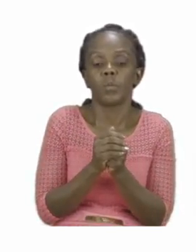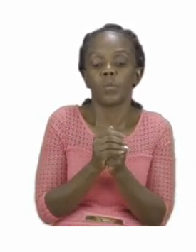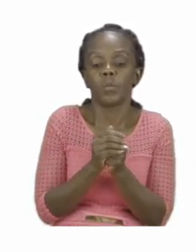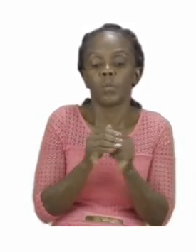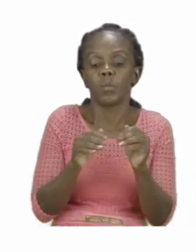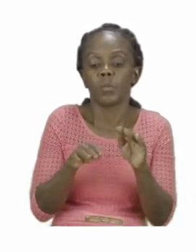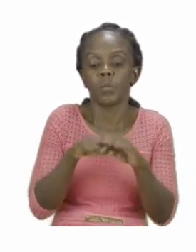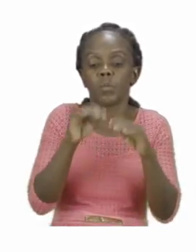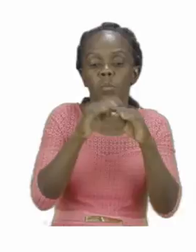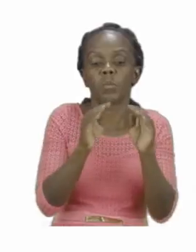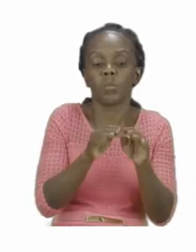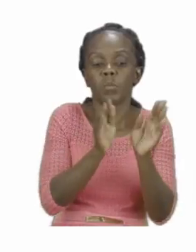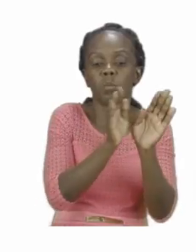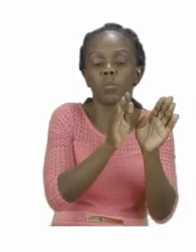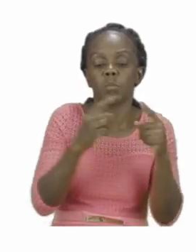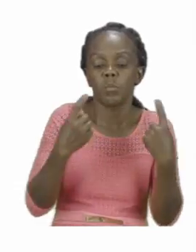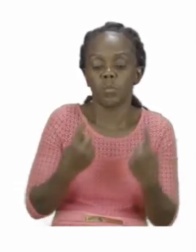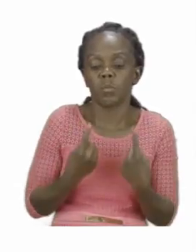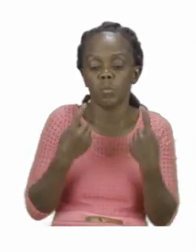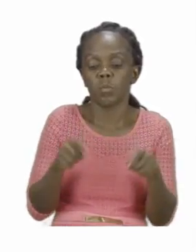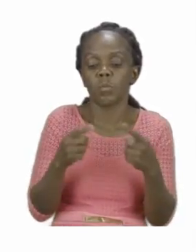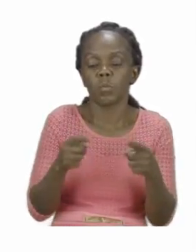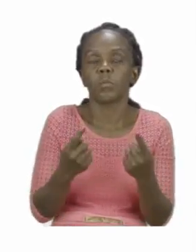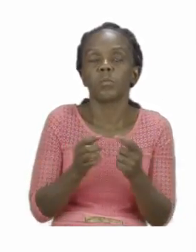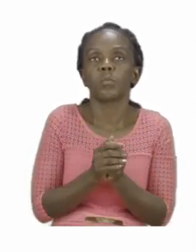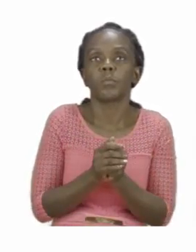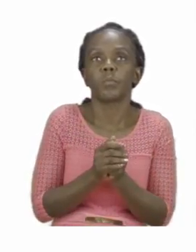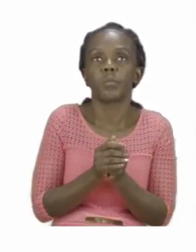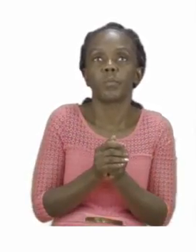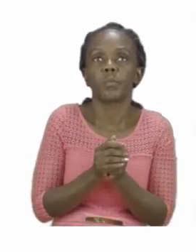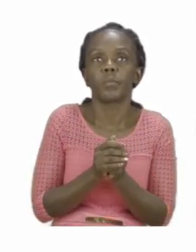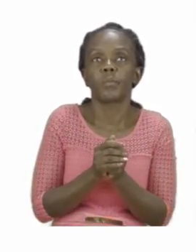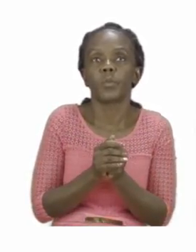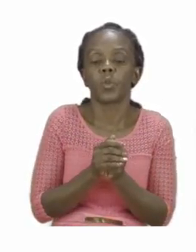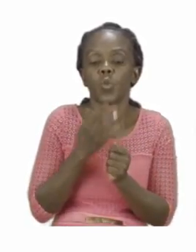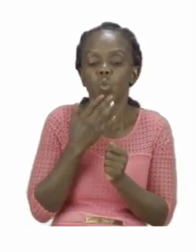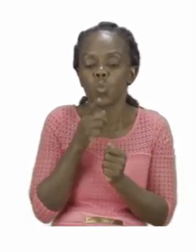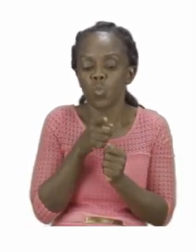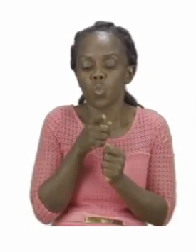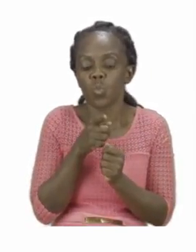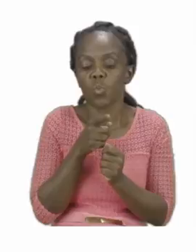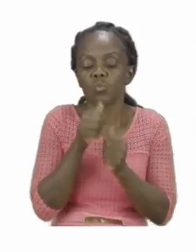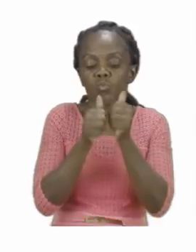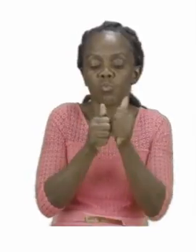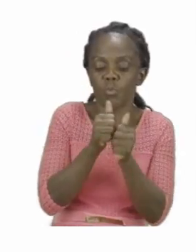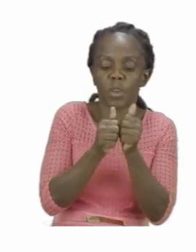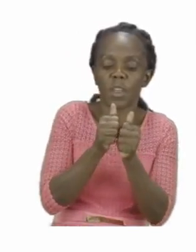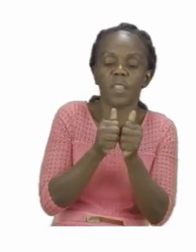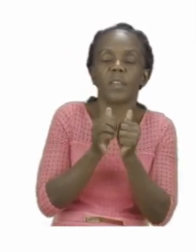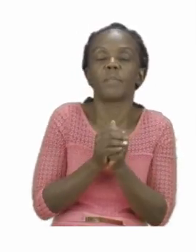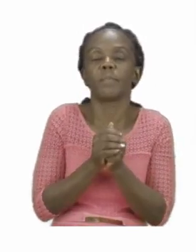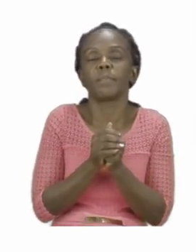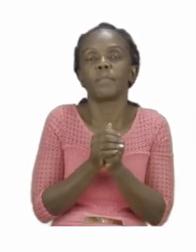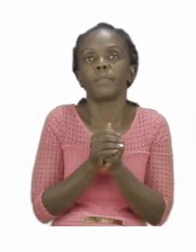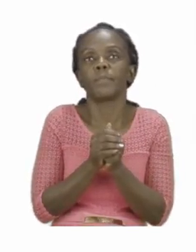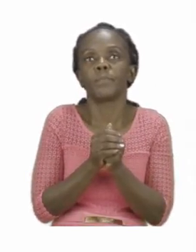The next family member is mopping the floor. You can see he has the mop in his hand